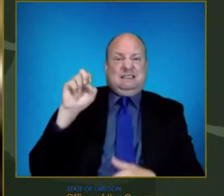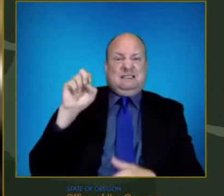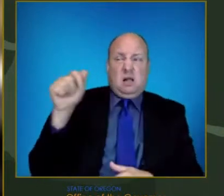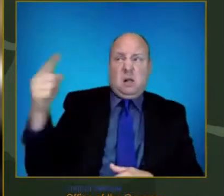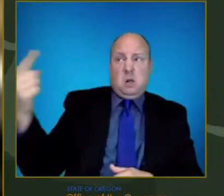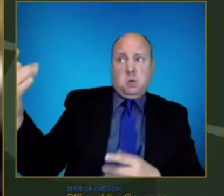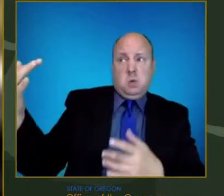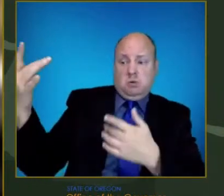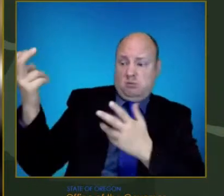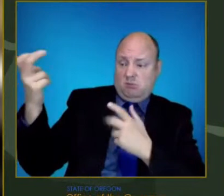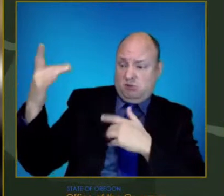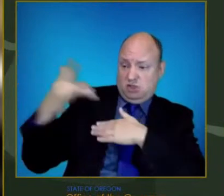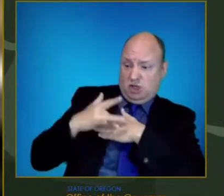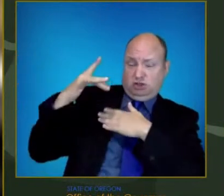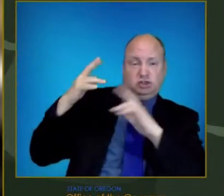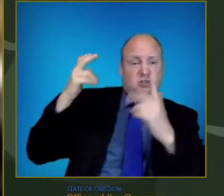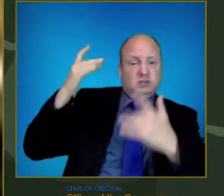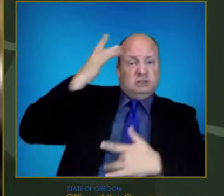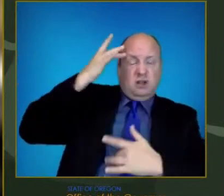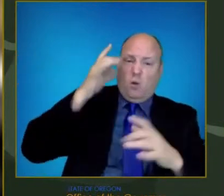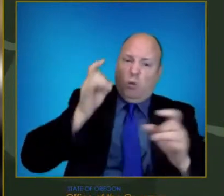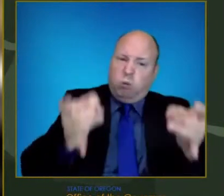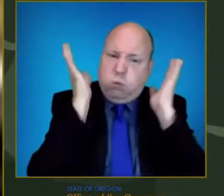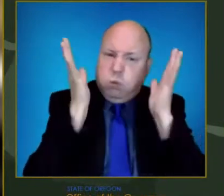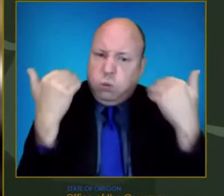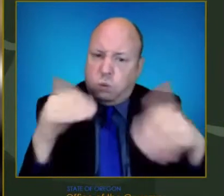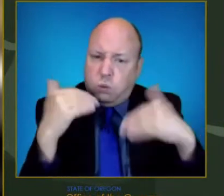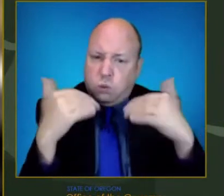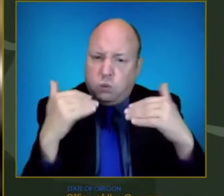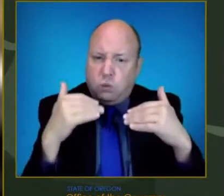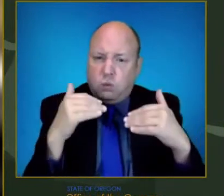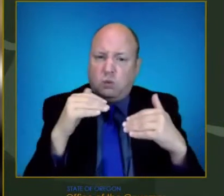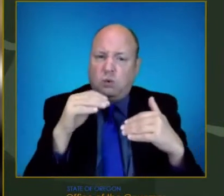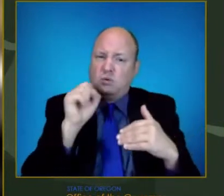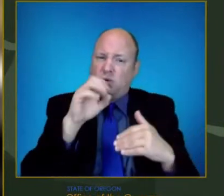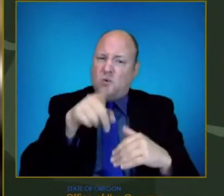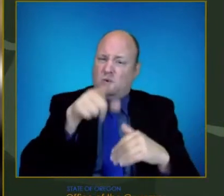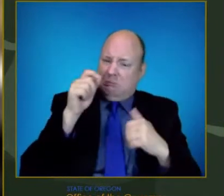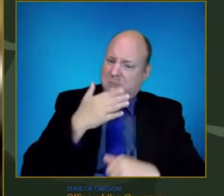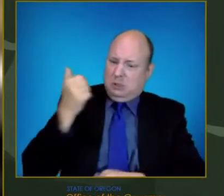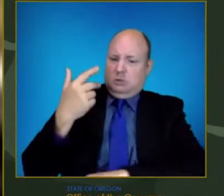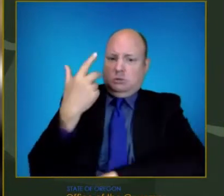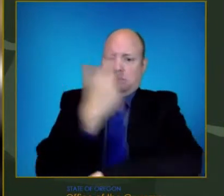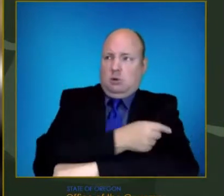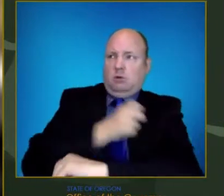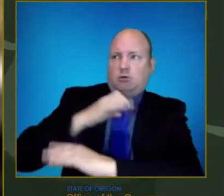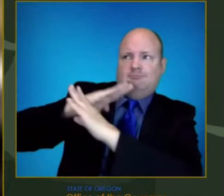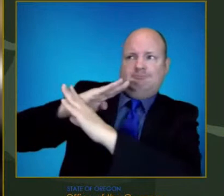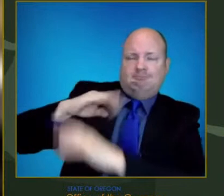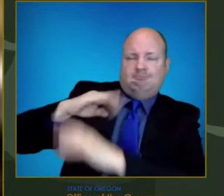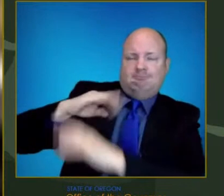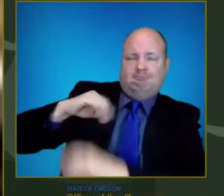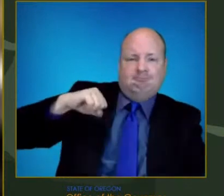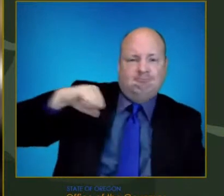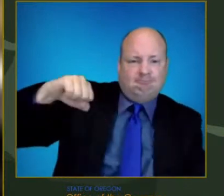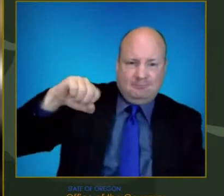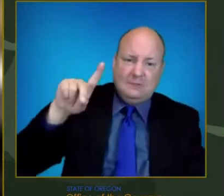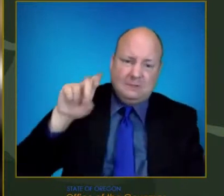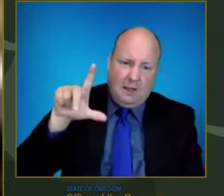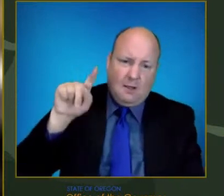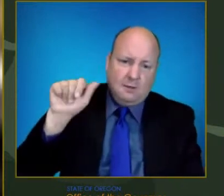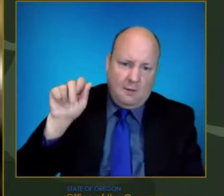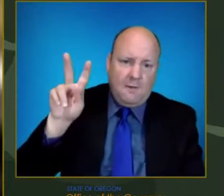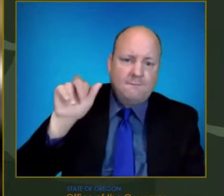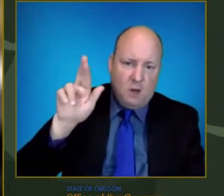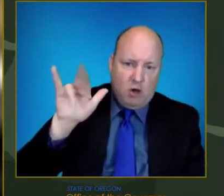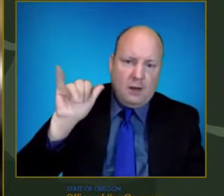Oregon. According to our latest breakthrough case report, the rate of COVID-19 in unvaccinated people is